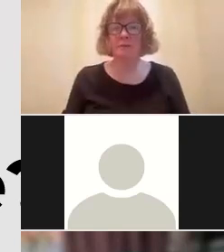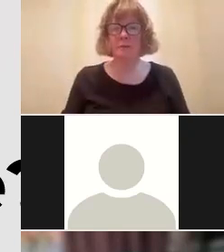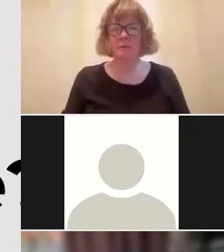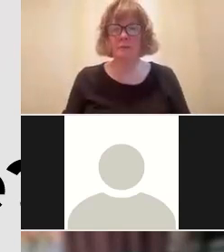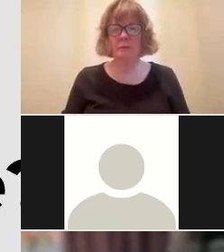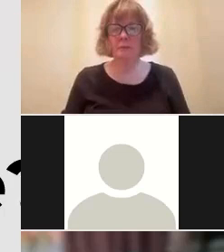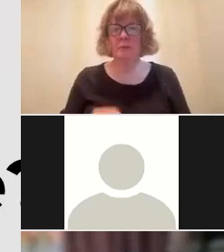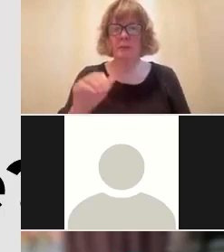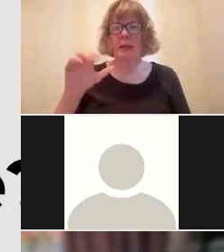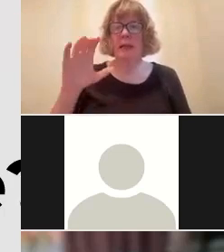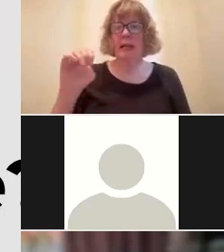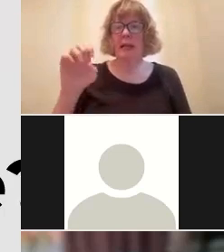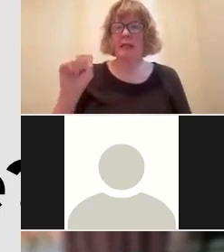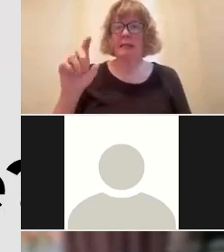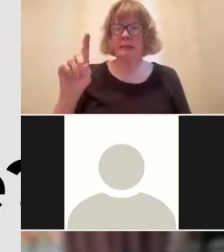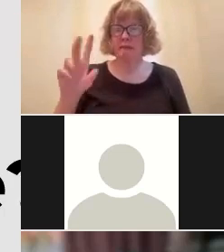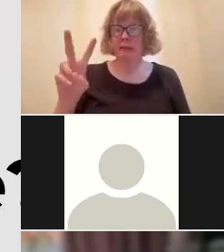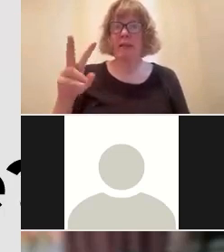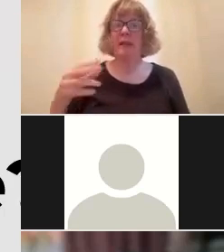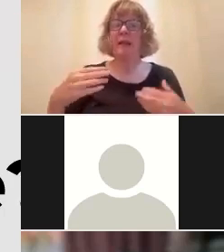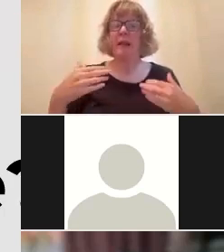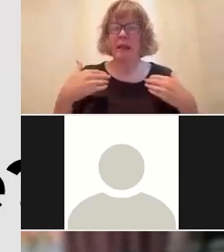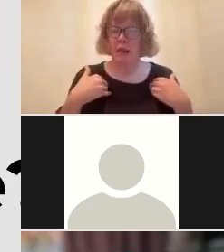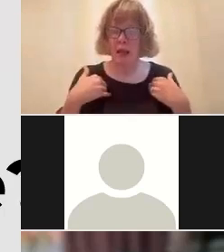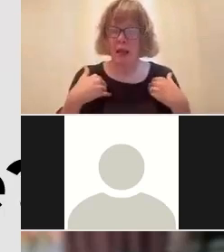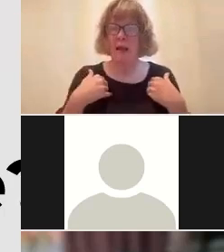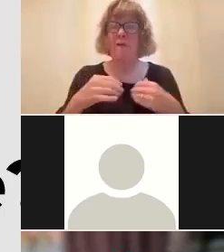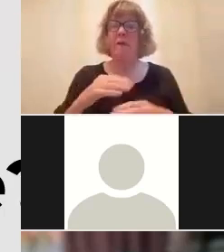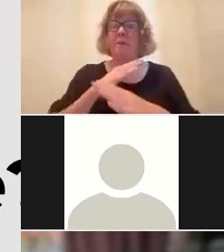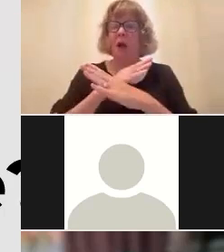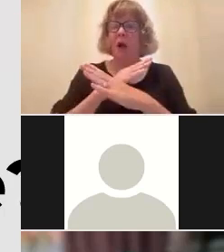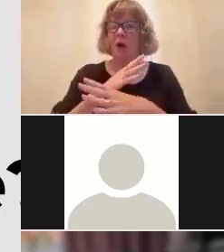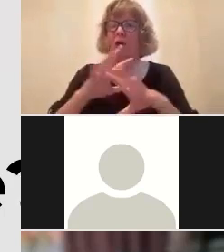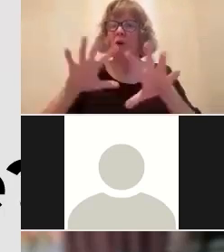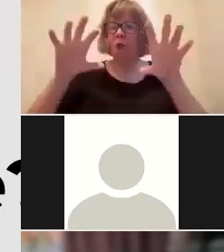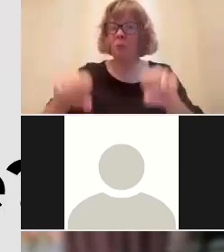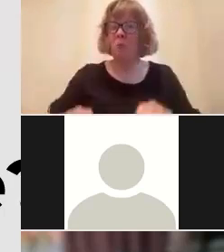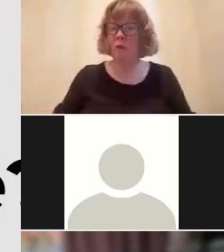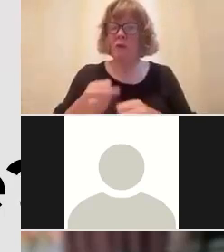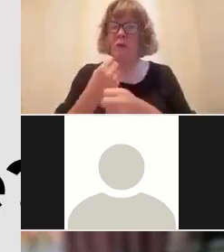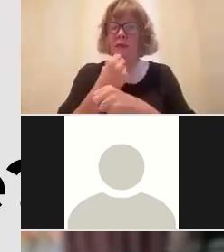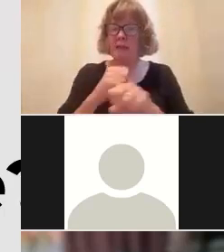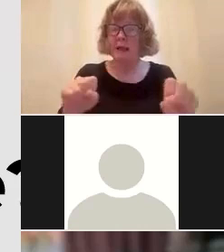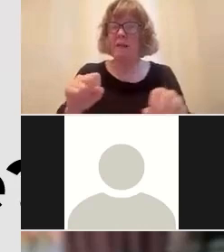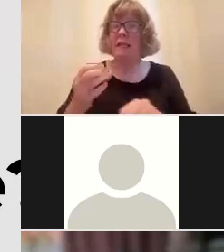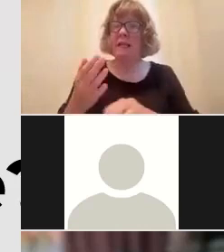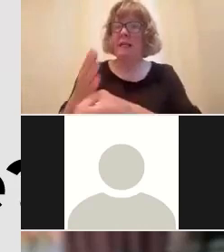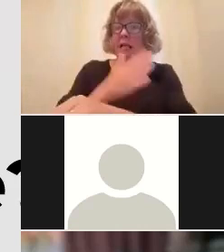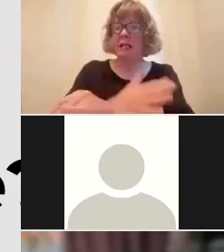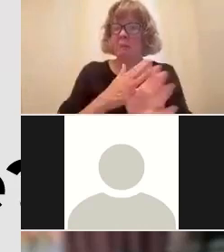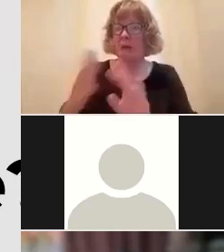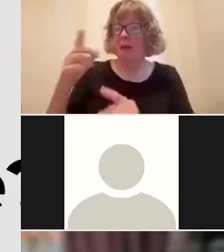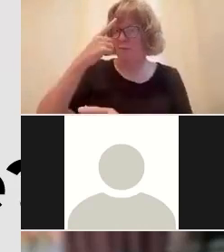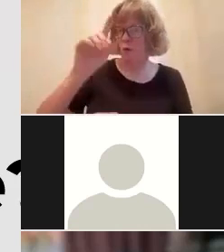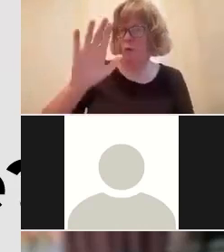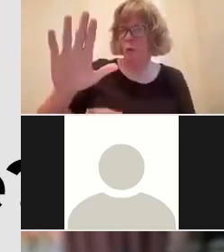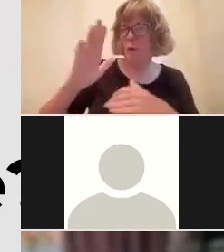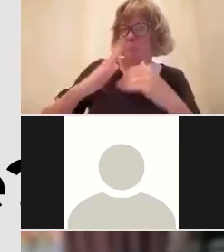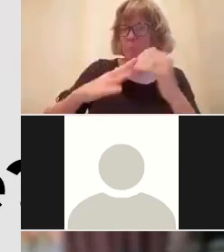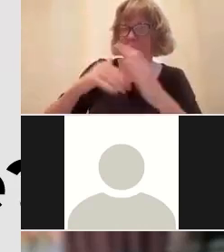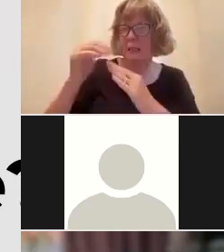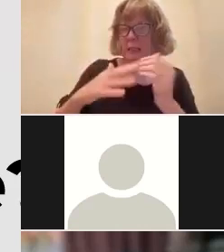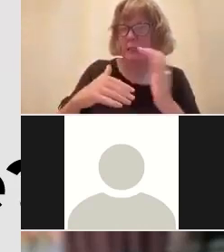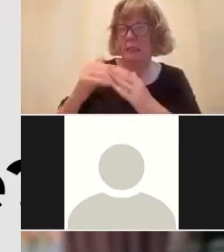ACESDV has a barrier removal safety enhancement plan tool to self-evaluate your building. It is in the